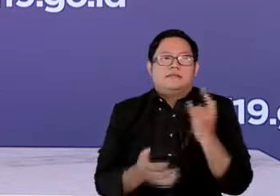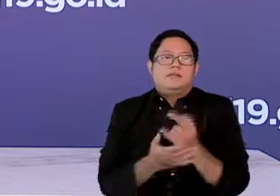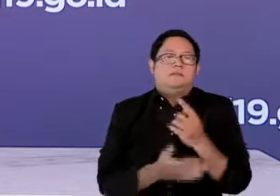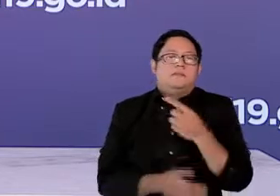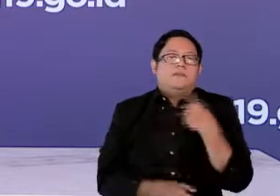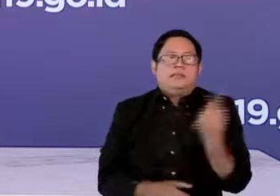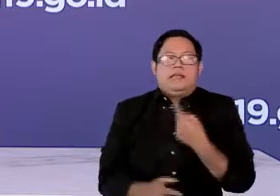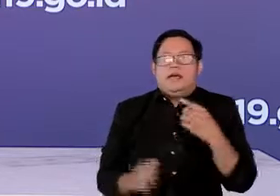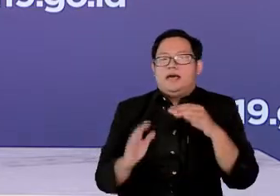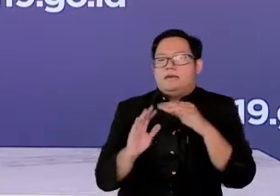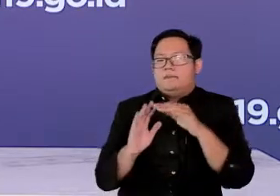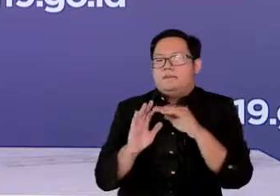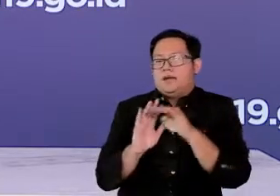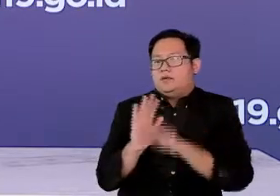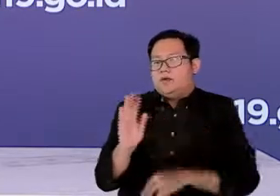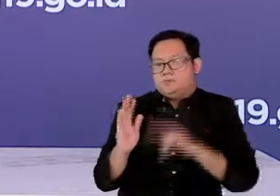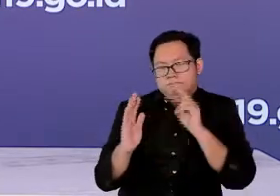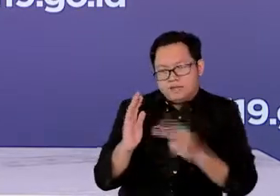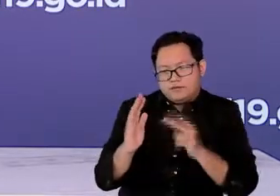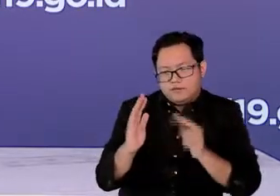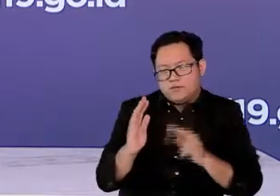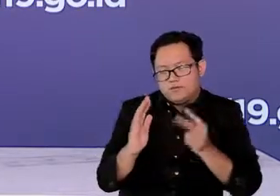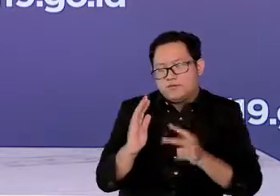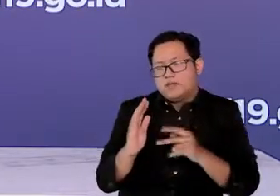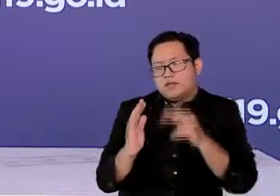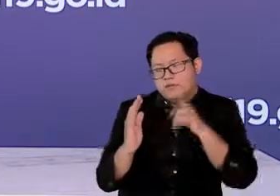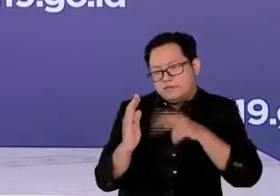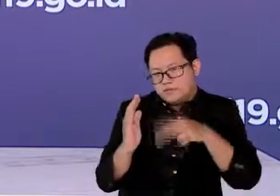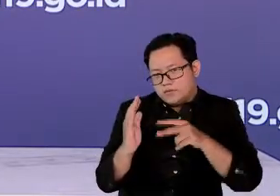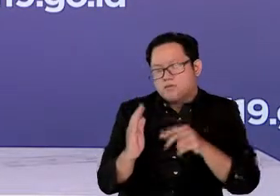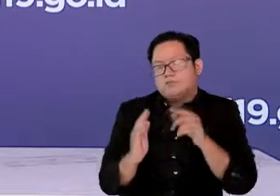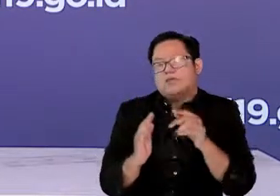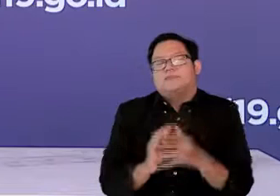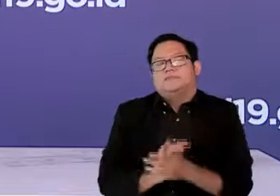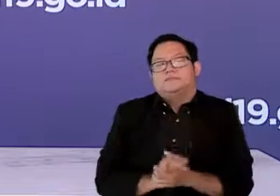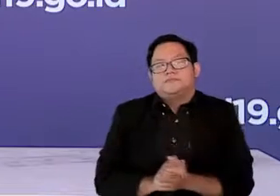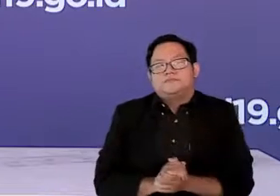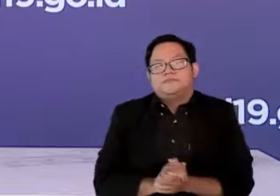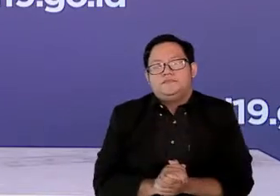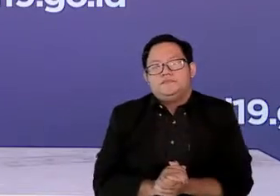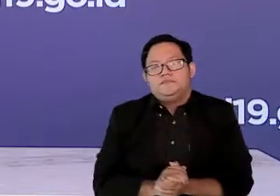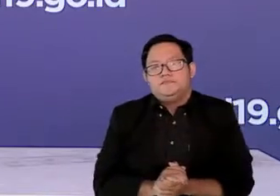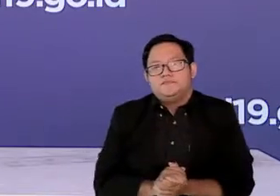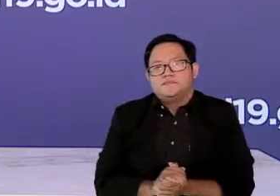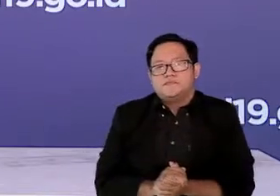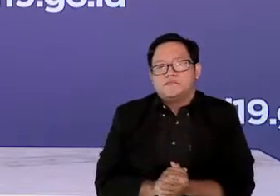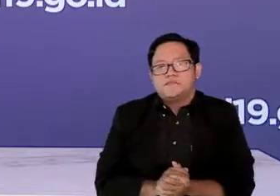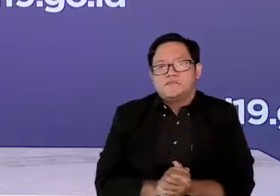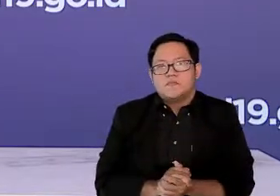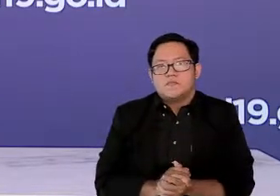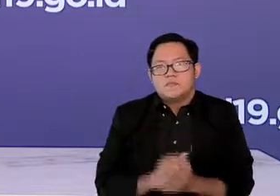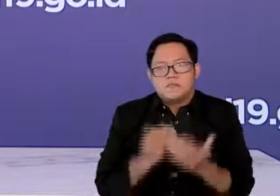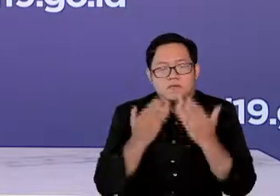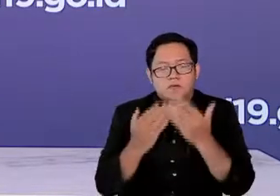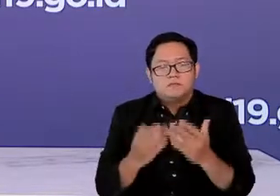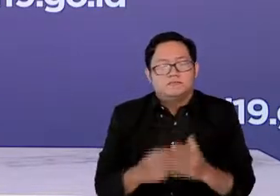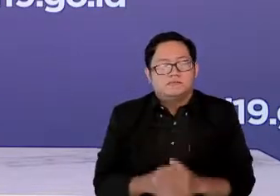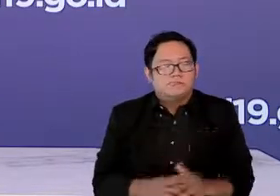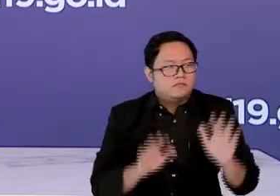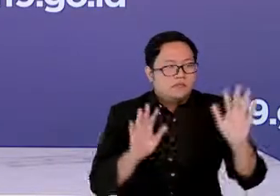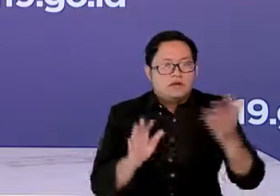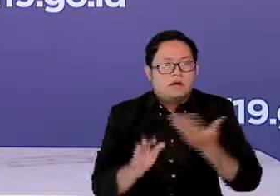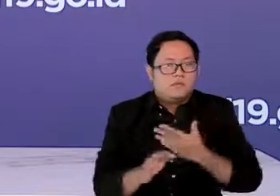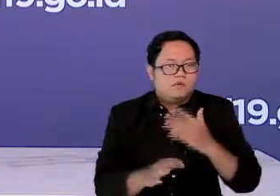policies as the vaccinations continue to progress. Thank you. Okay. Just a